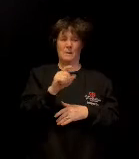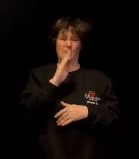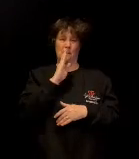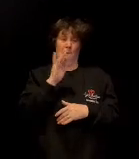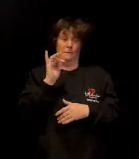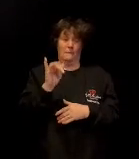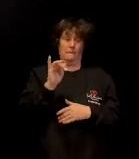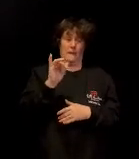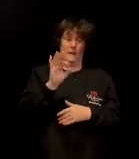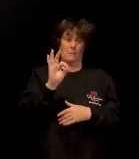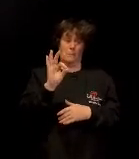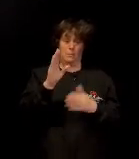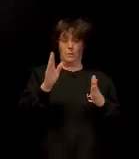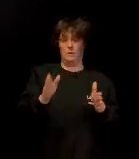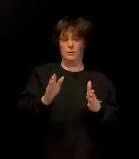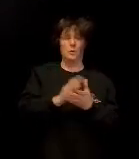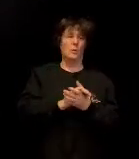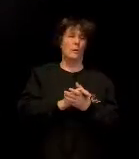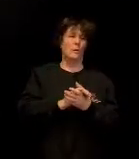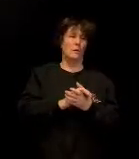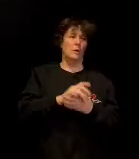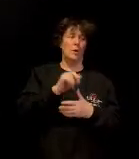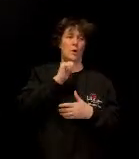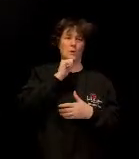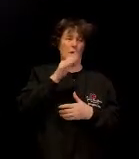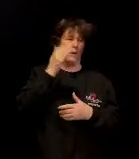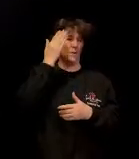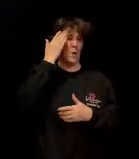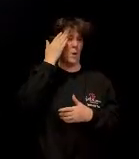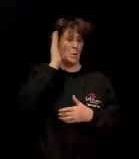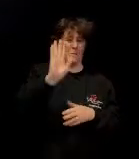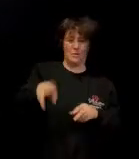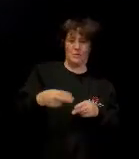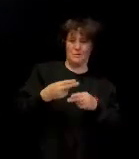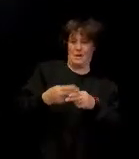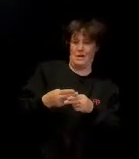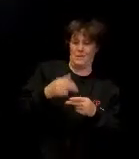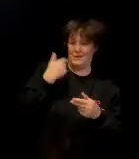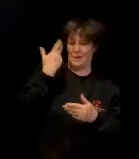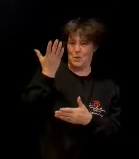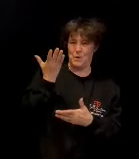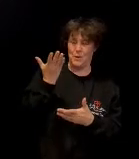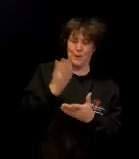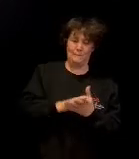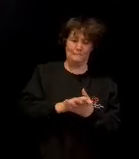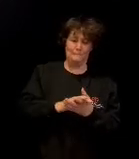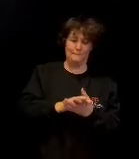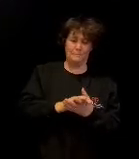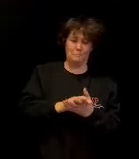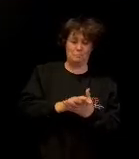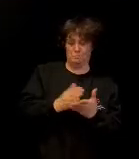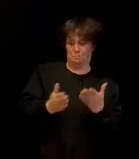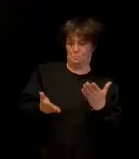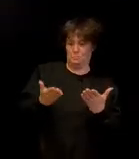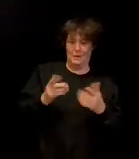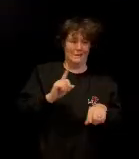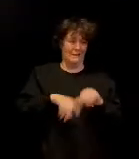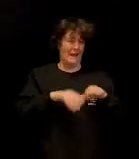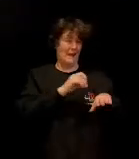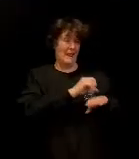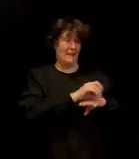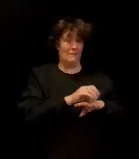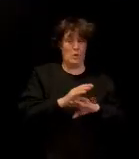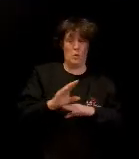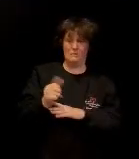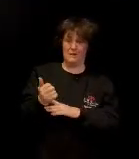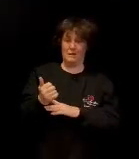minister. Or you're not very well known by your name, so you probably really don't have a real big realm of influence because of